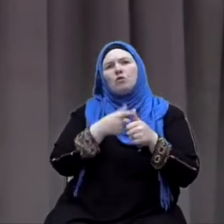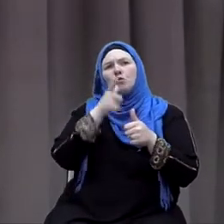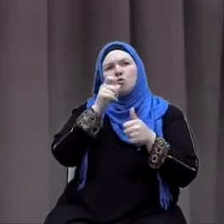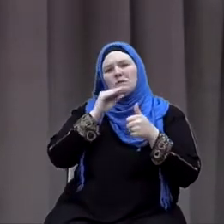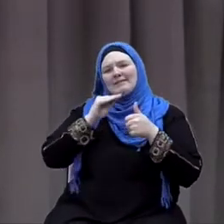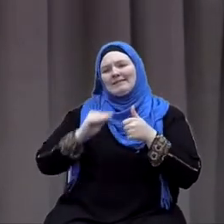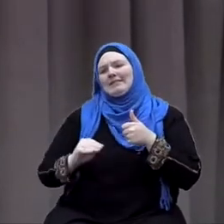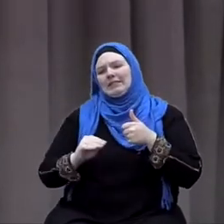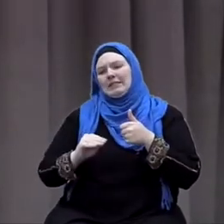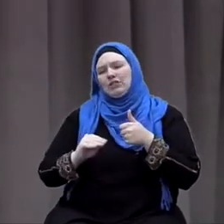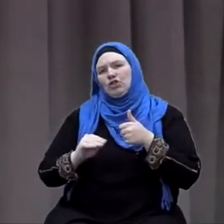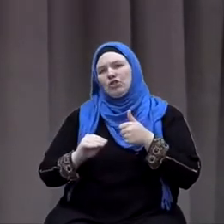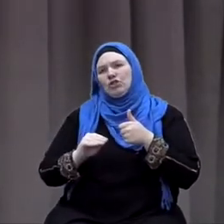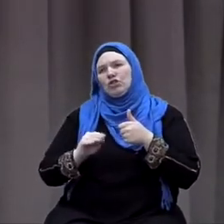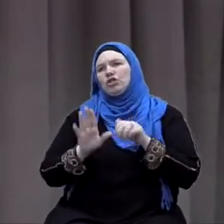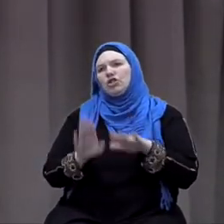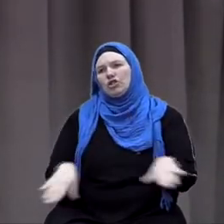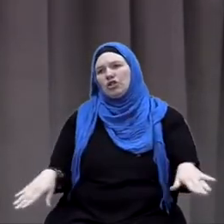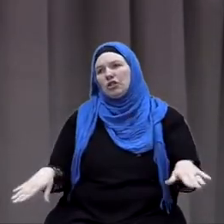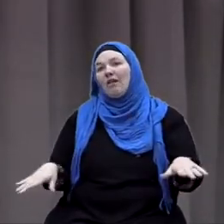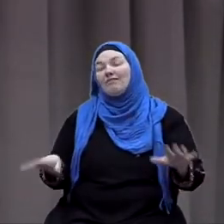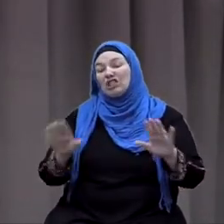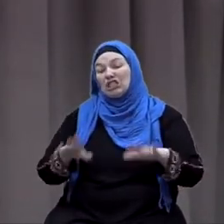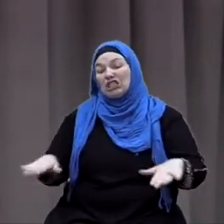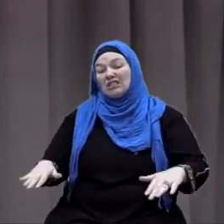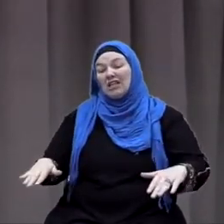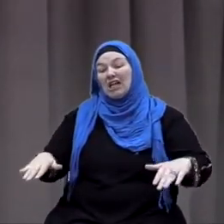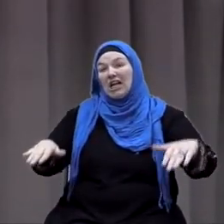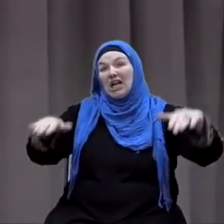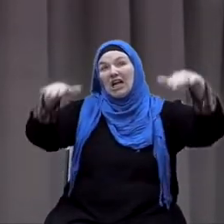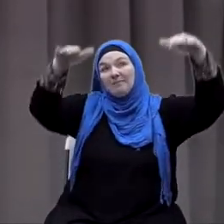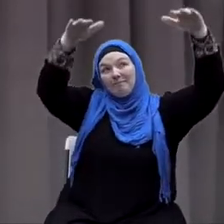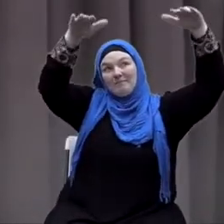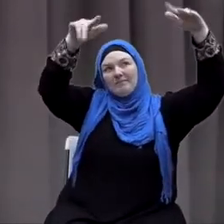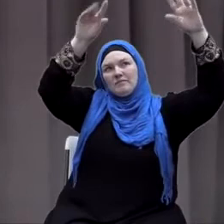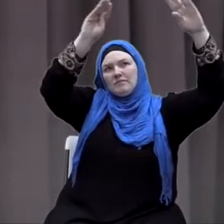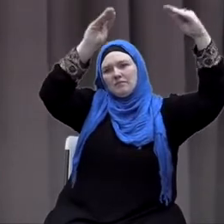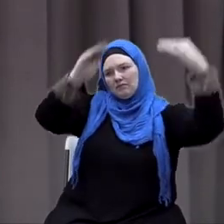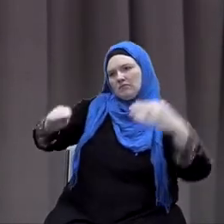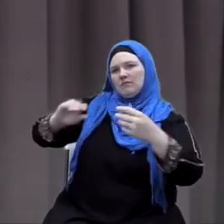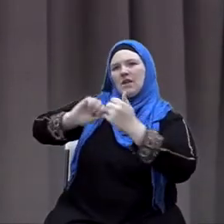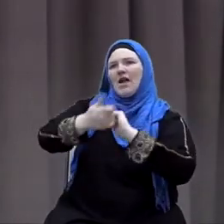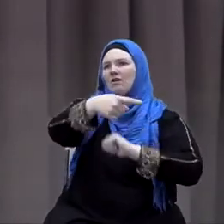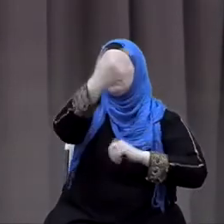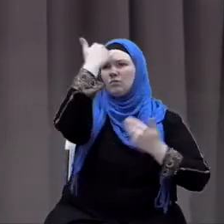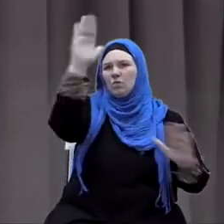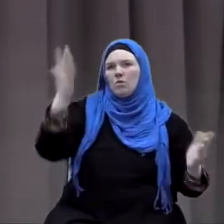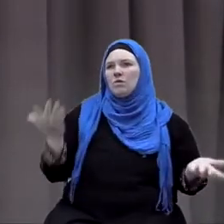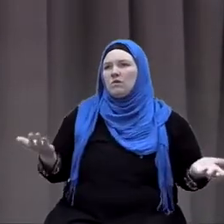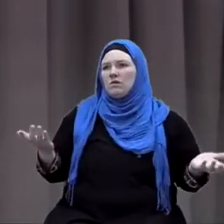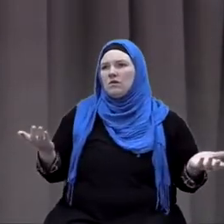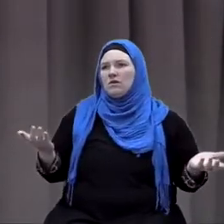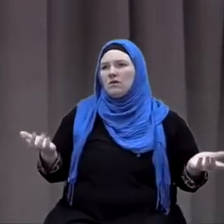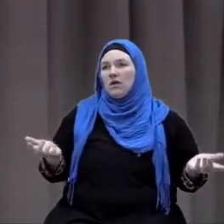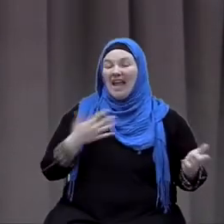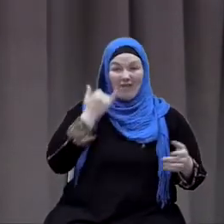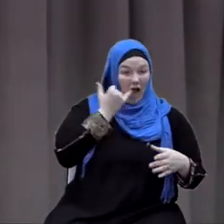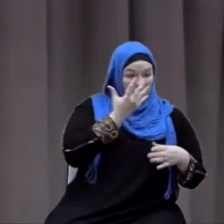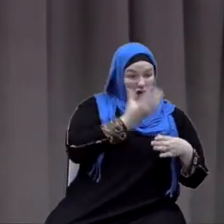teach their children when their own parents are gone? Who's going to teach the children that comes